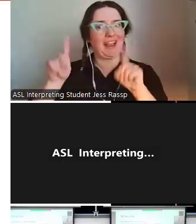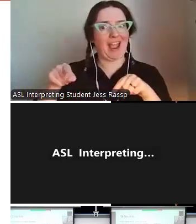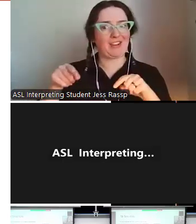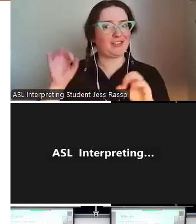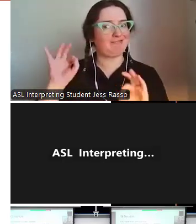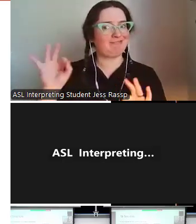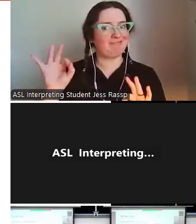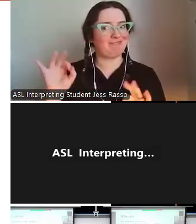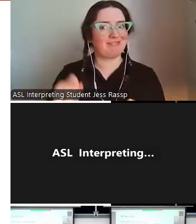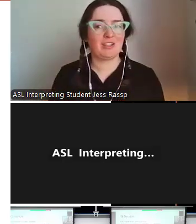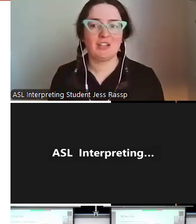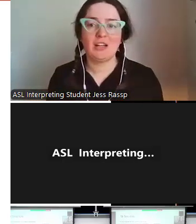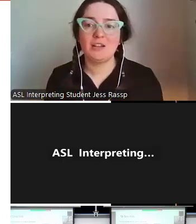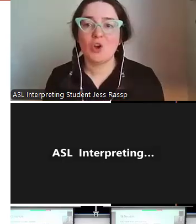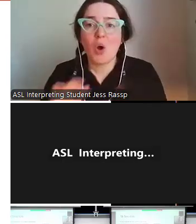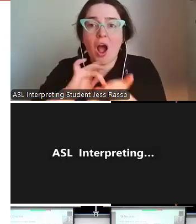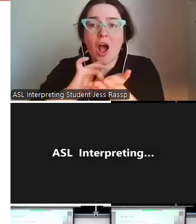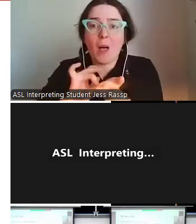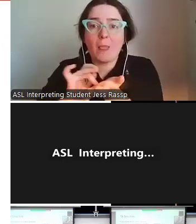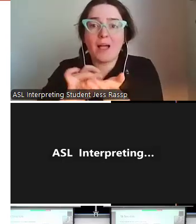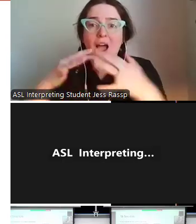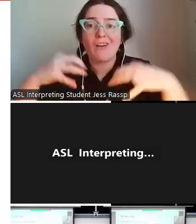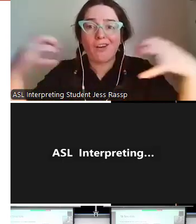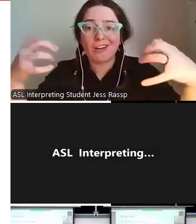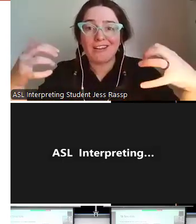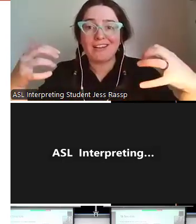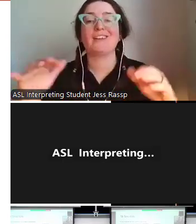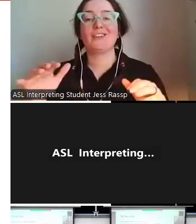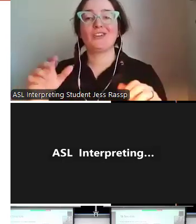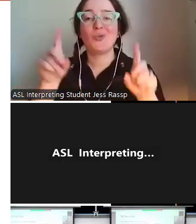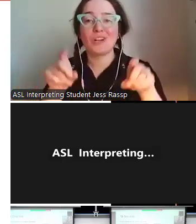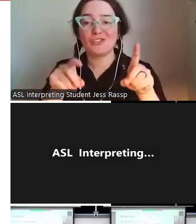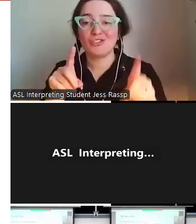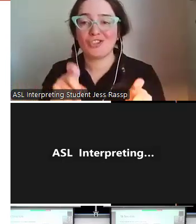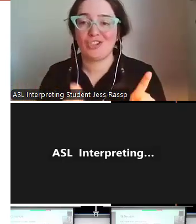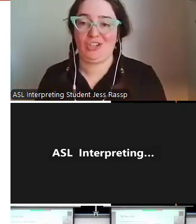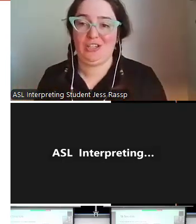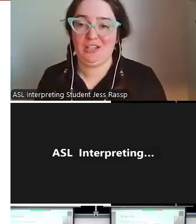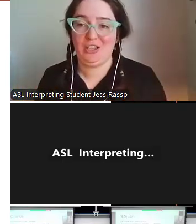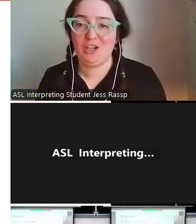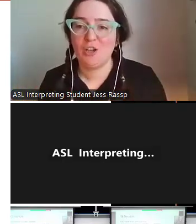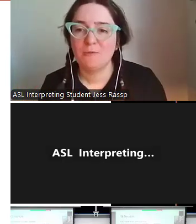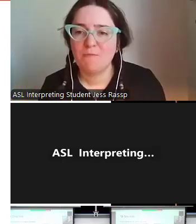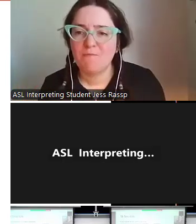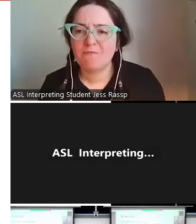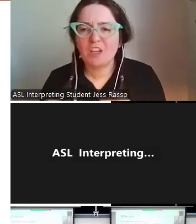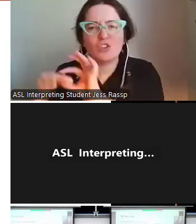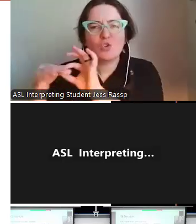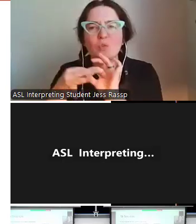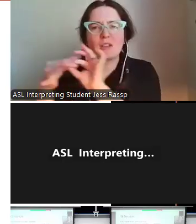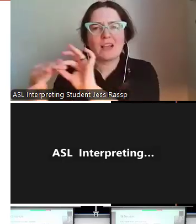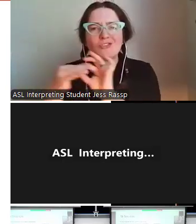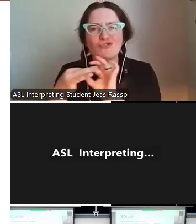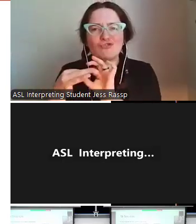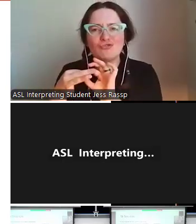from the audience. okay. Would you happen to know, or is the relationship being studied of Alzheimer's